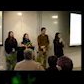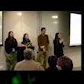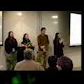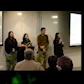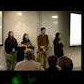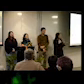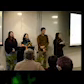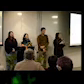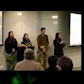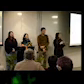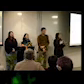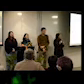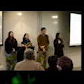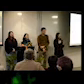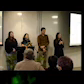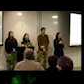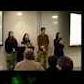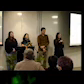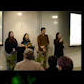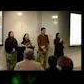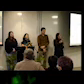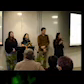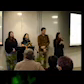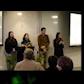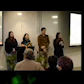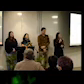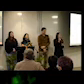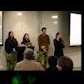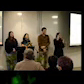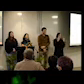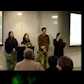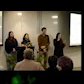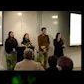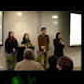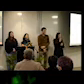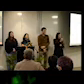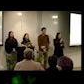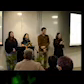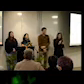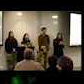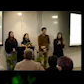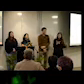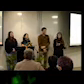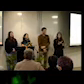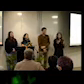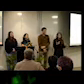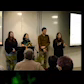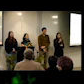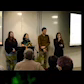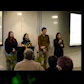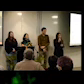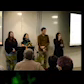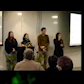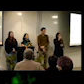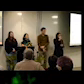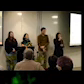and their patterns in going to sleep, and what are they dreaming, and is that going to affect them? Are they going to not be able to